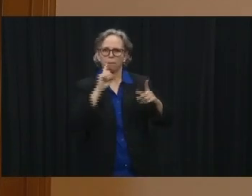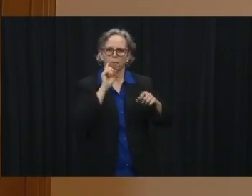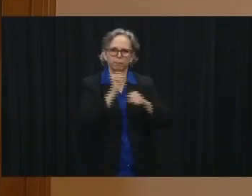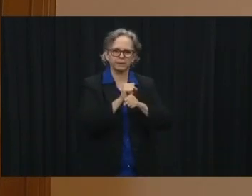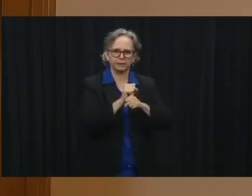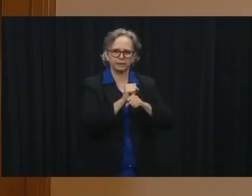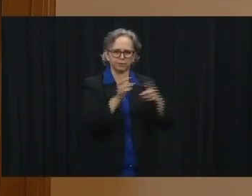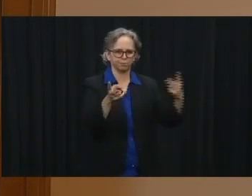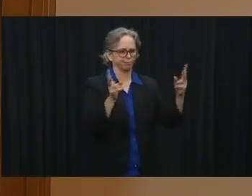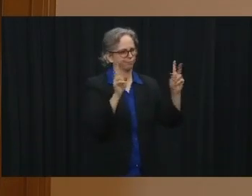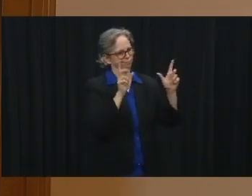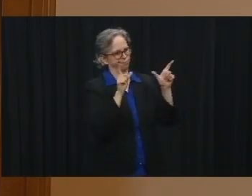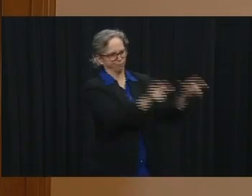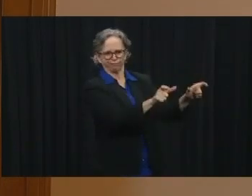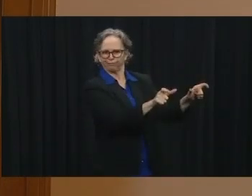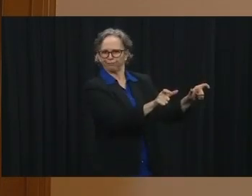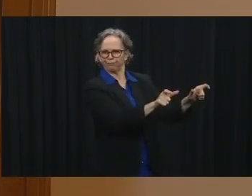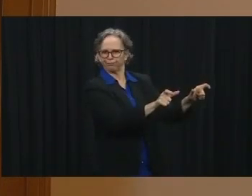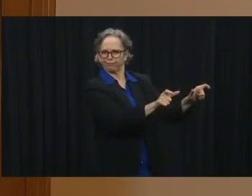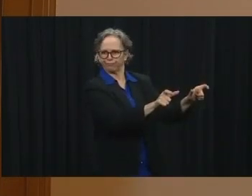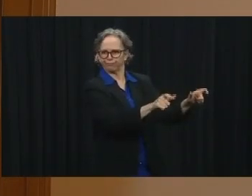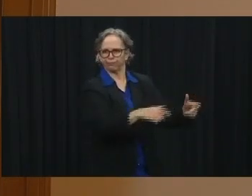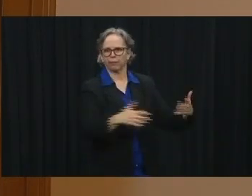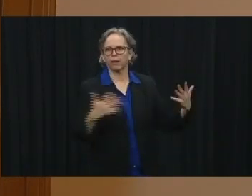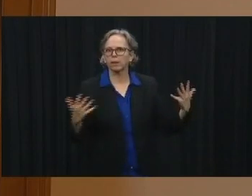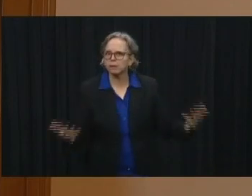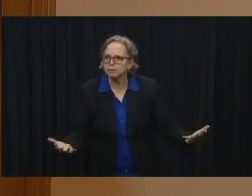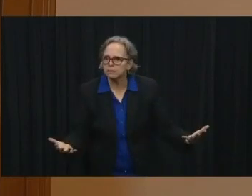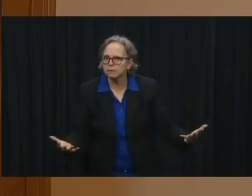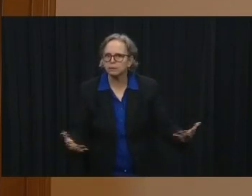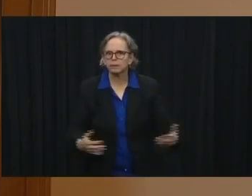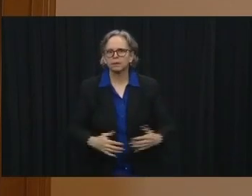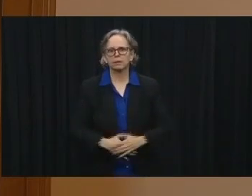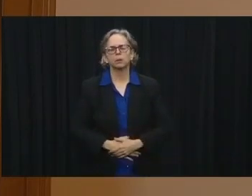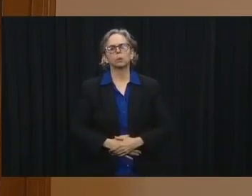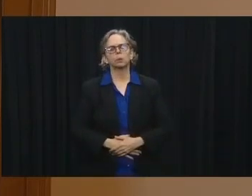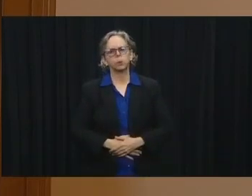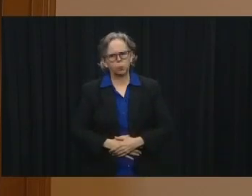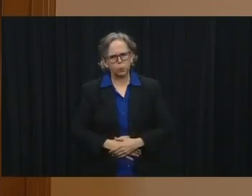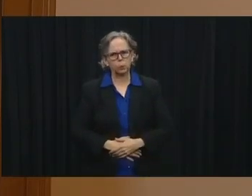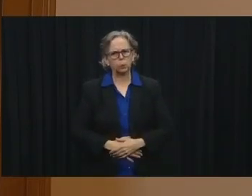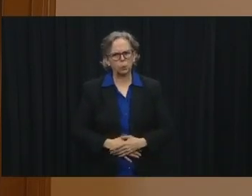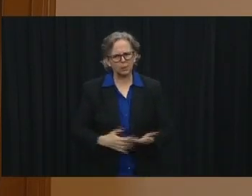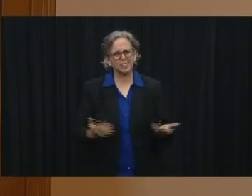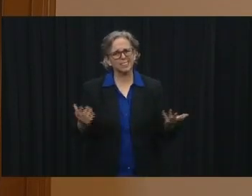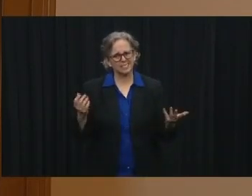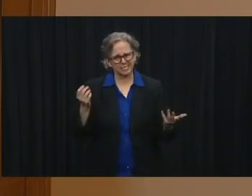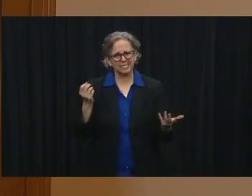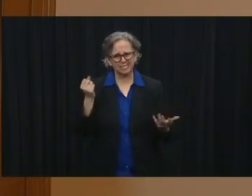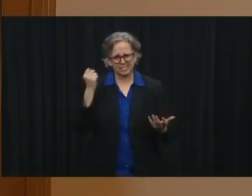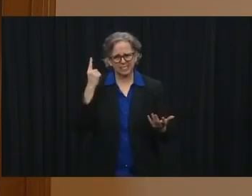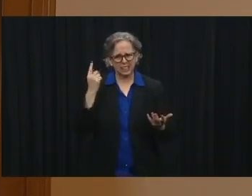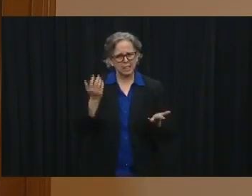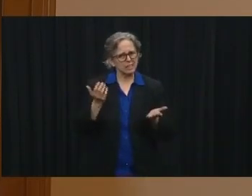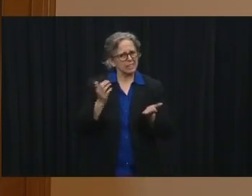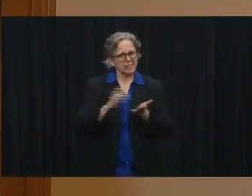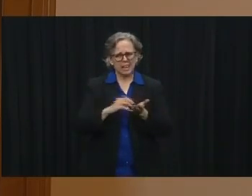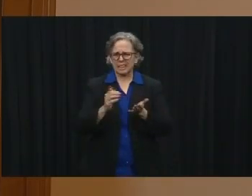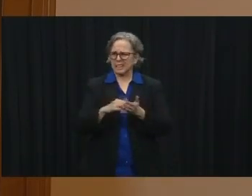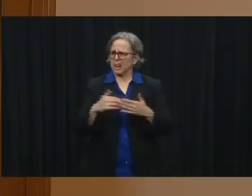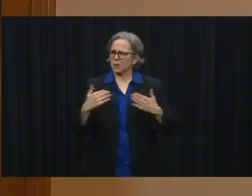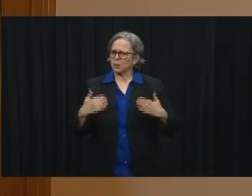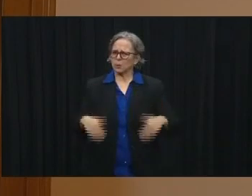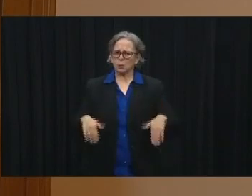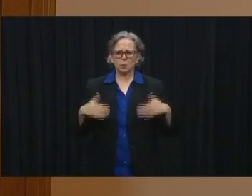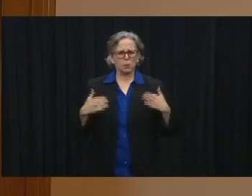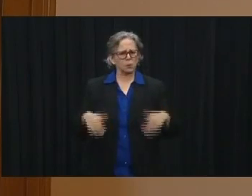have to think a lot about redundancy and backup. We know with 40 to 70% of us eventually getting it over the course of a